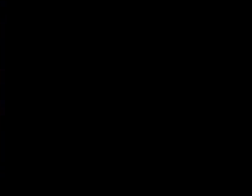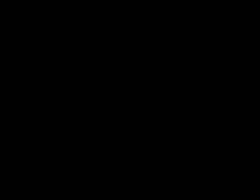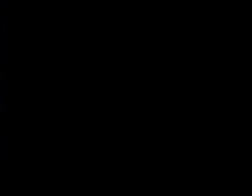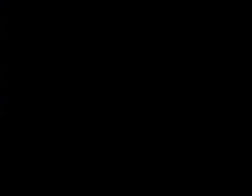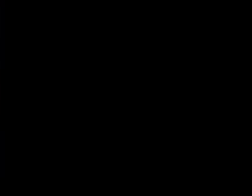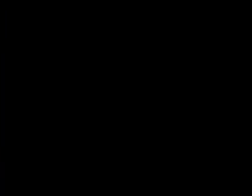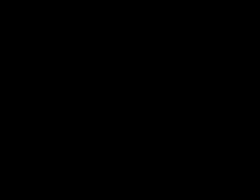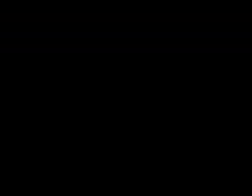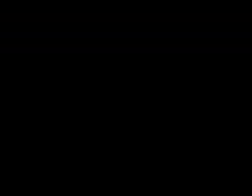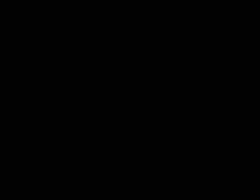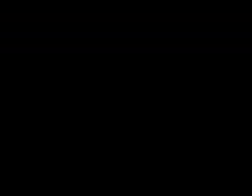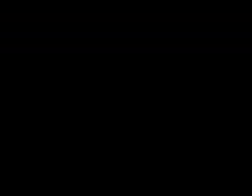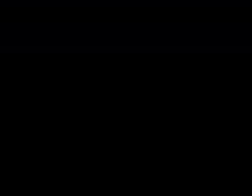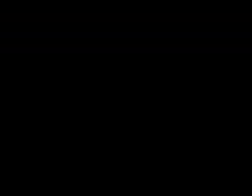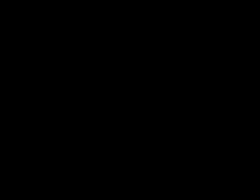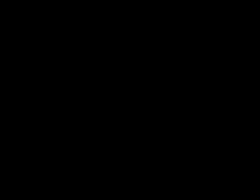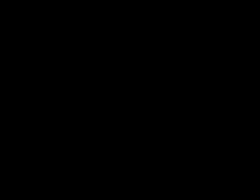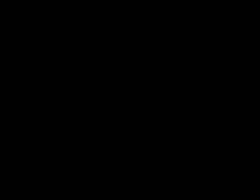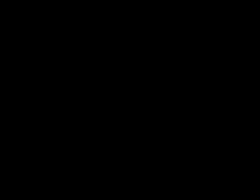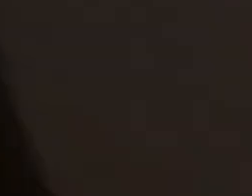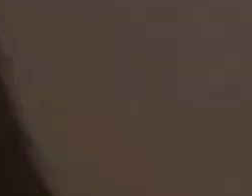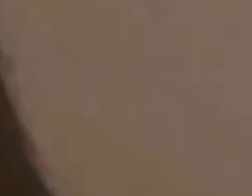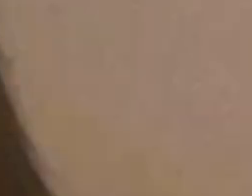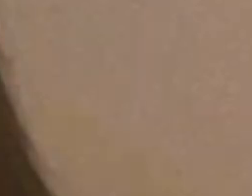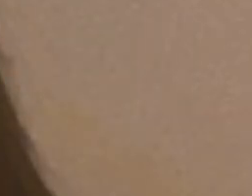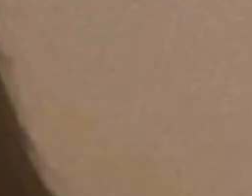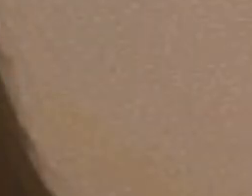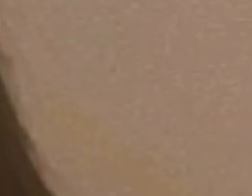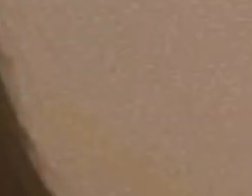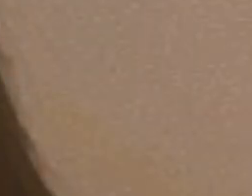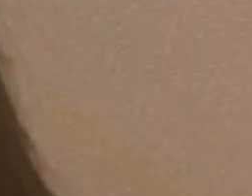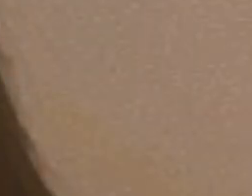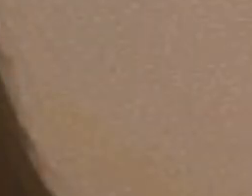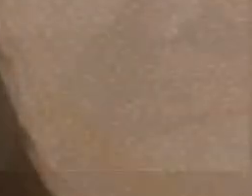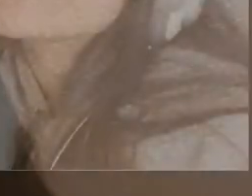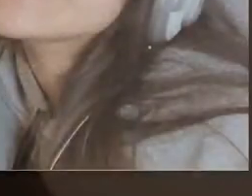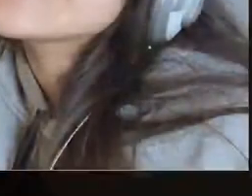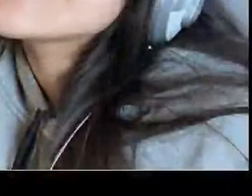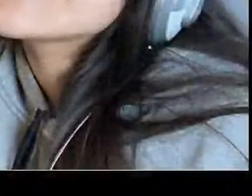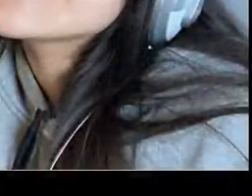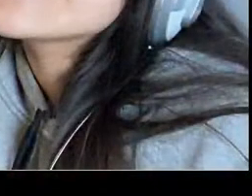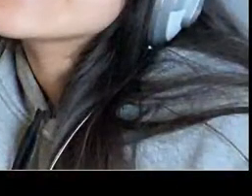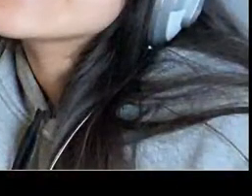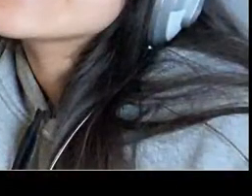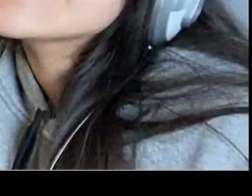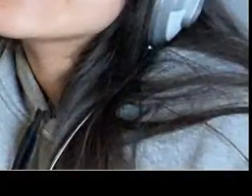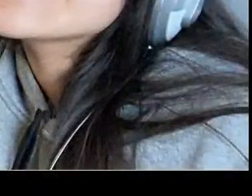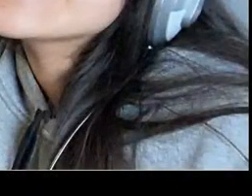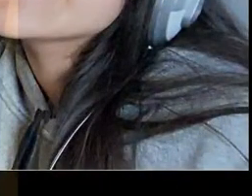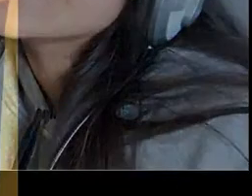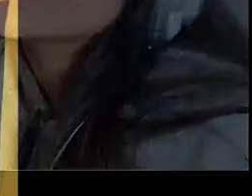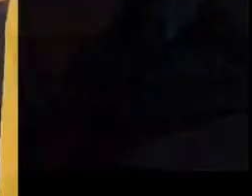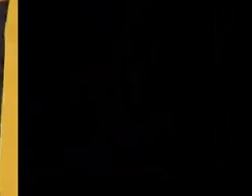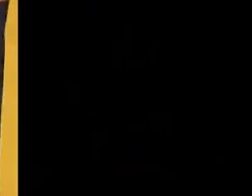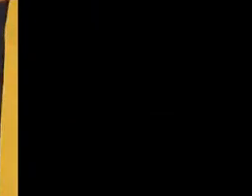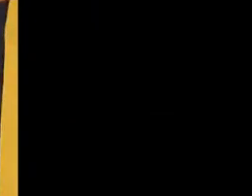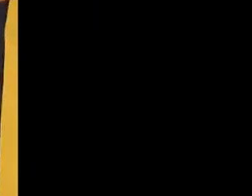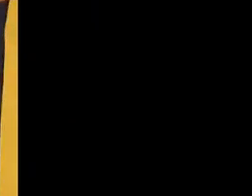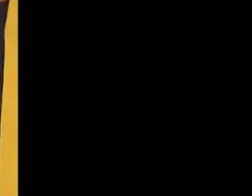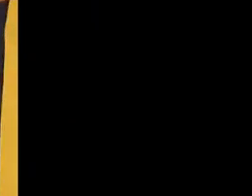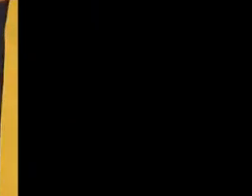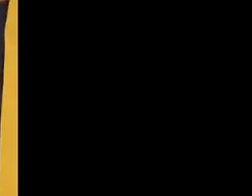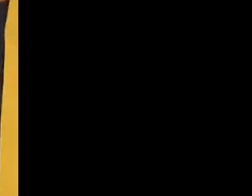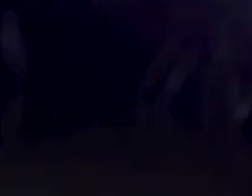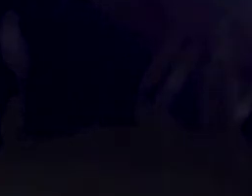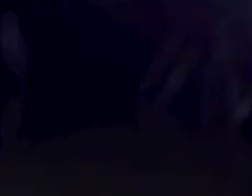set. Graduates, we commemorate you for your achievements. We commemorate you for your hard work. We commemorate you for your strength and resolve through a